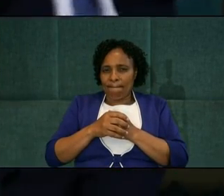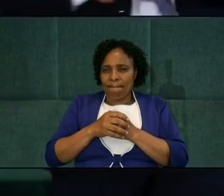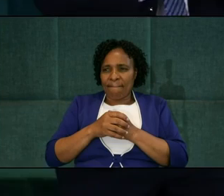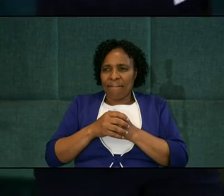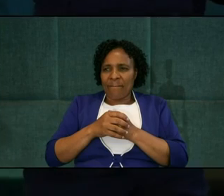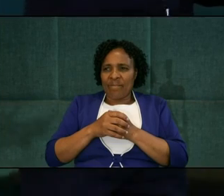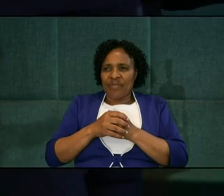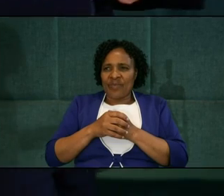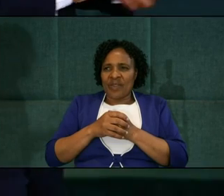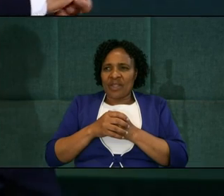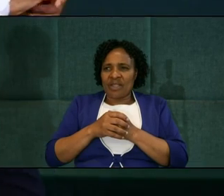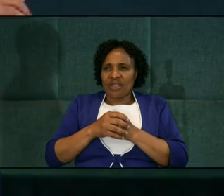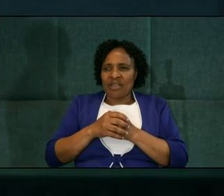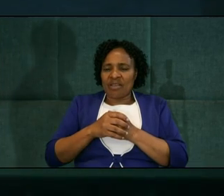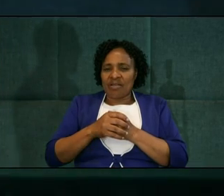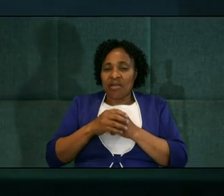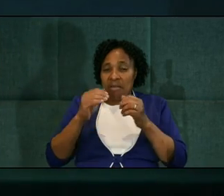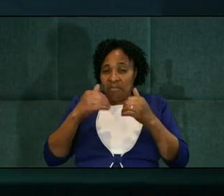It was troubling